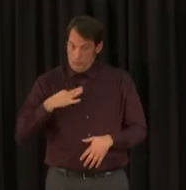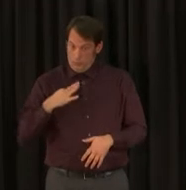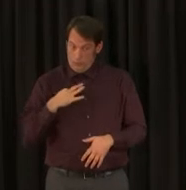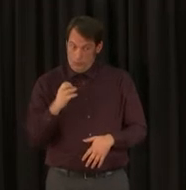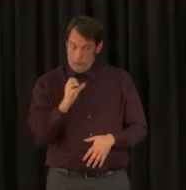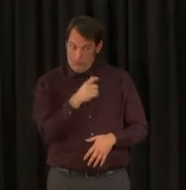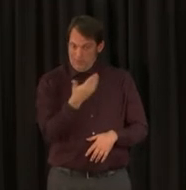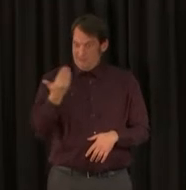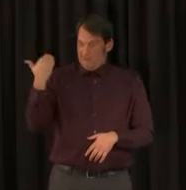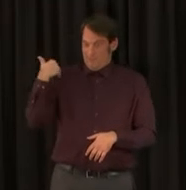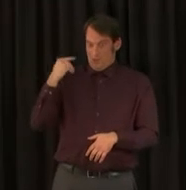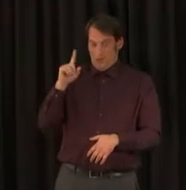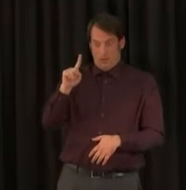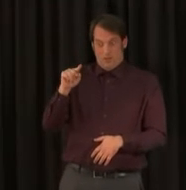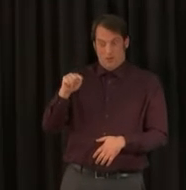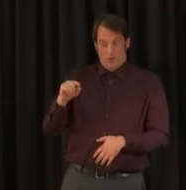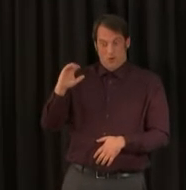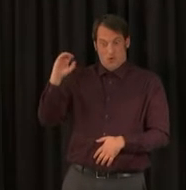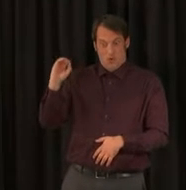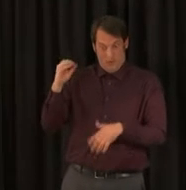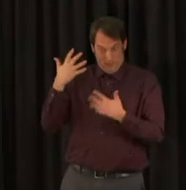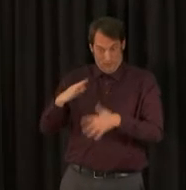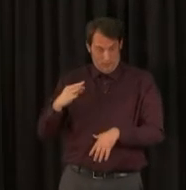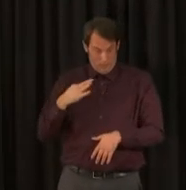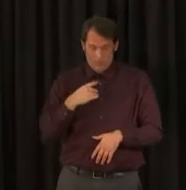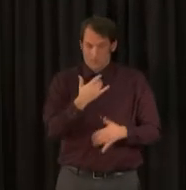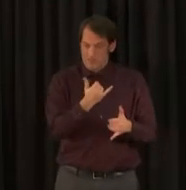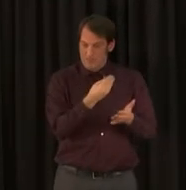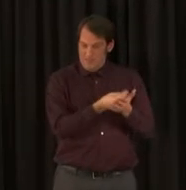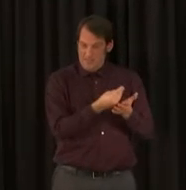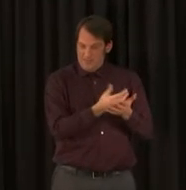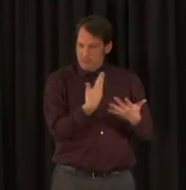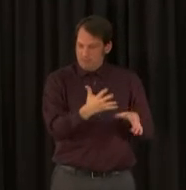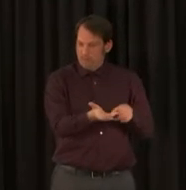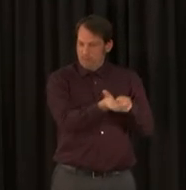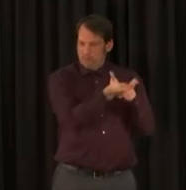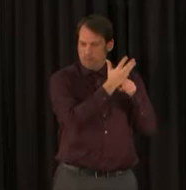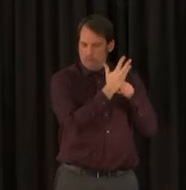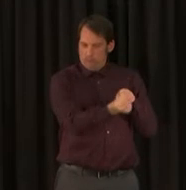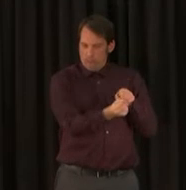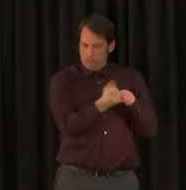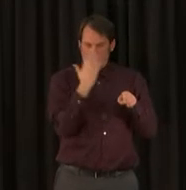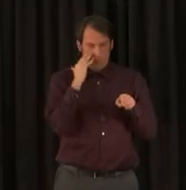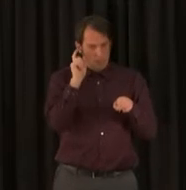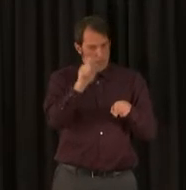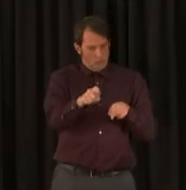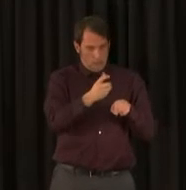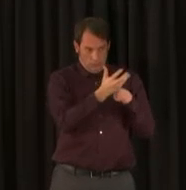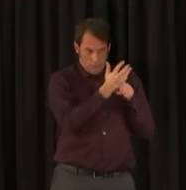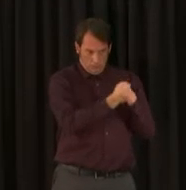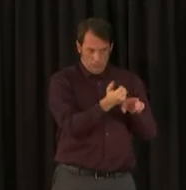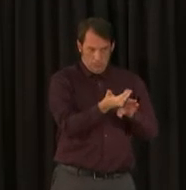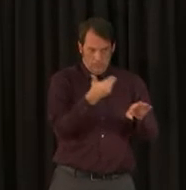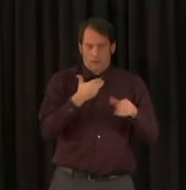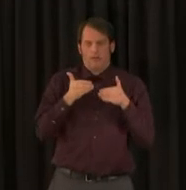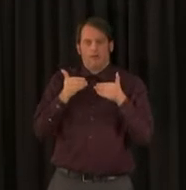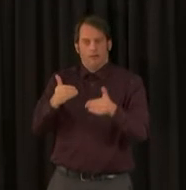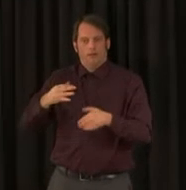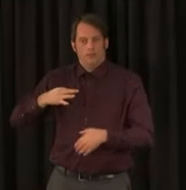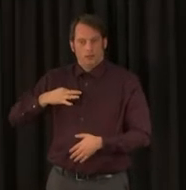1.0 and you have that money, you must use all of that money in order to apply for PPP